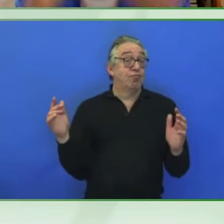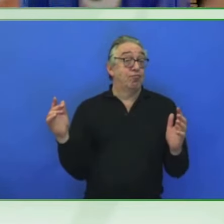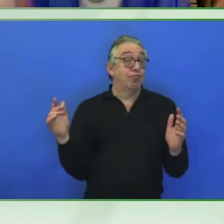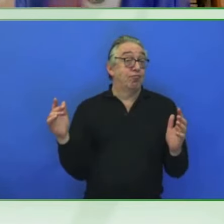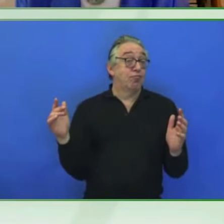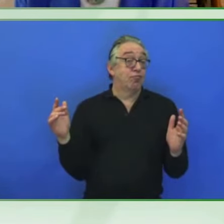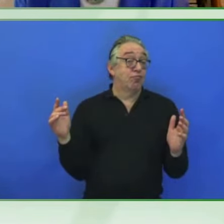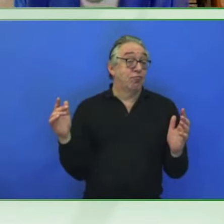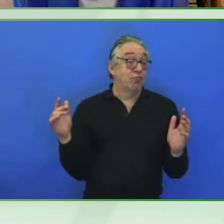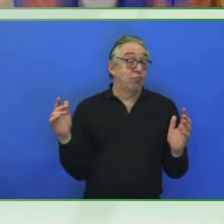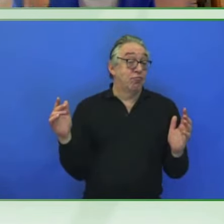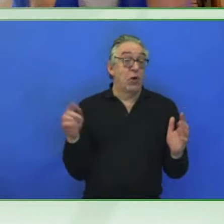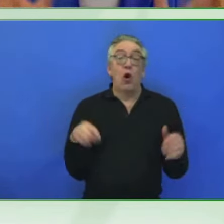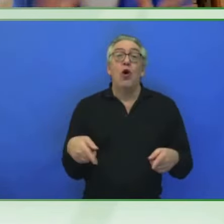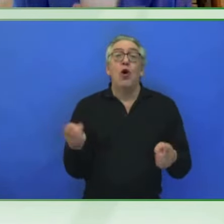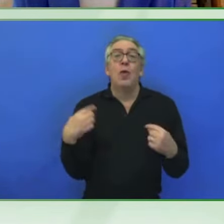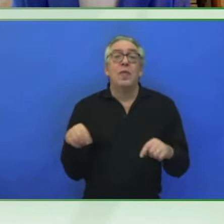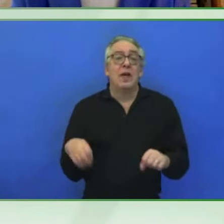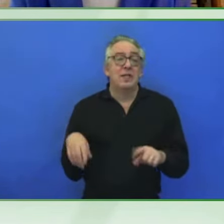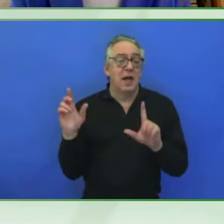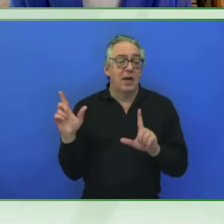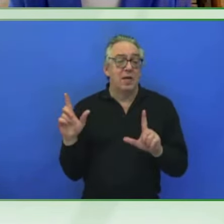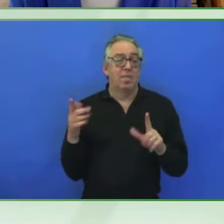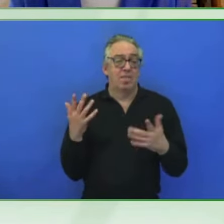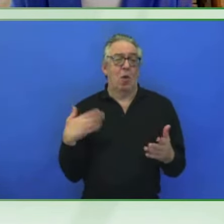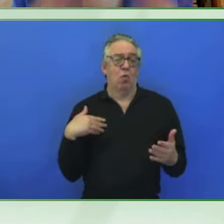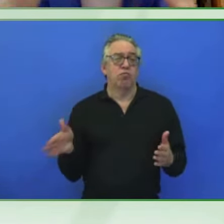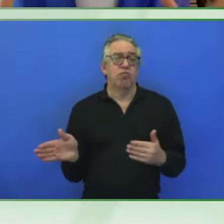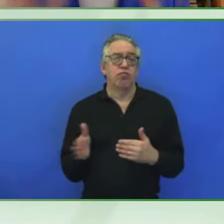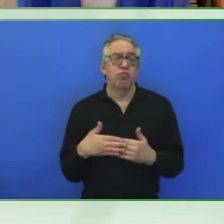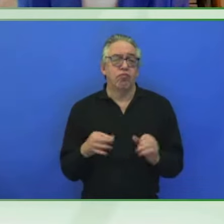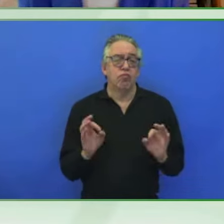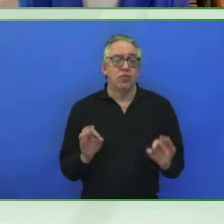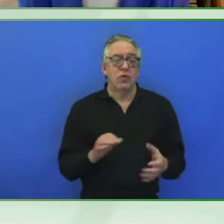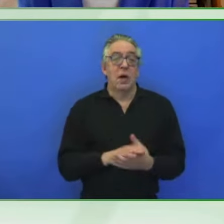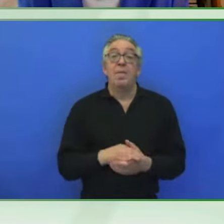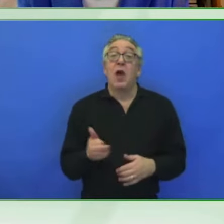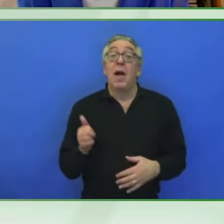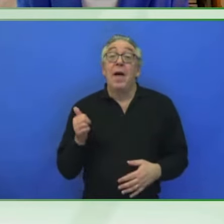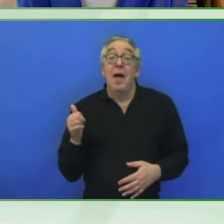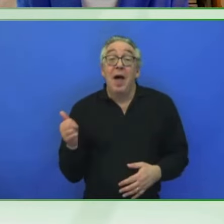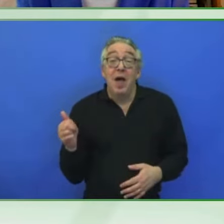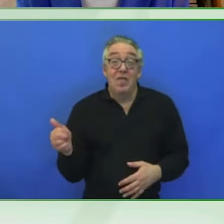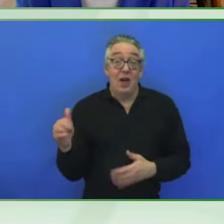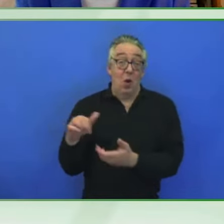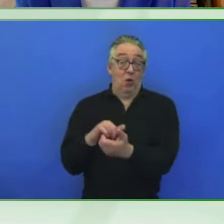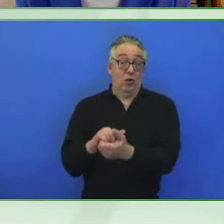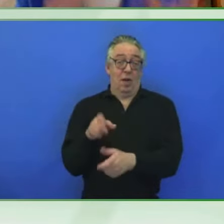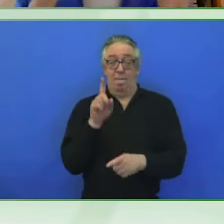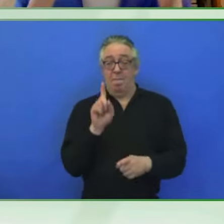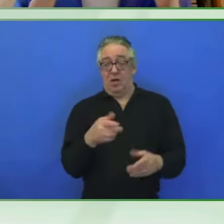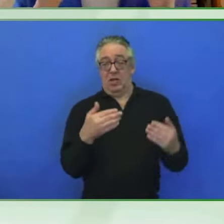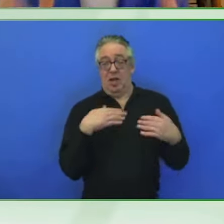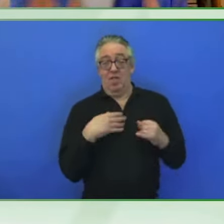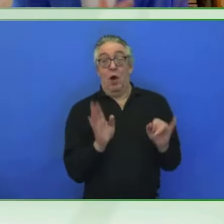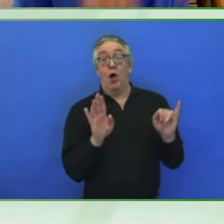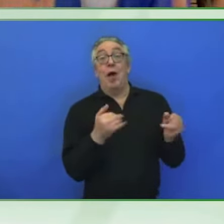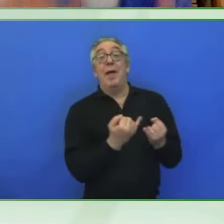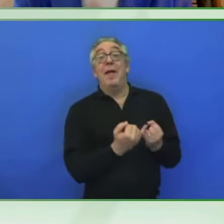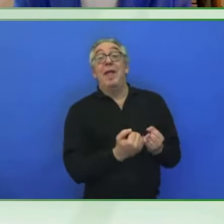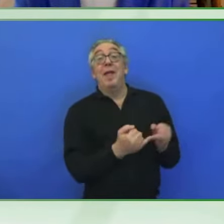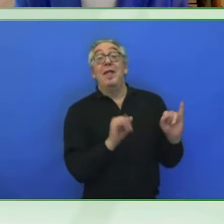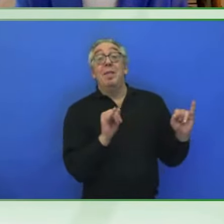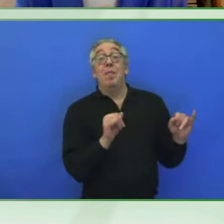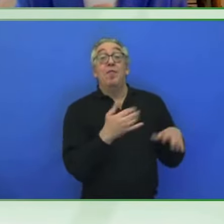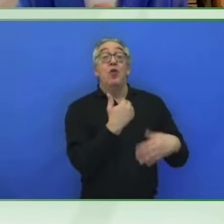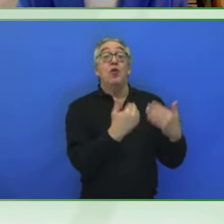slide please, I'm just wrapping up now. Every organisation should have an independent disability advisory group. I obviously